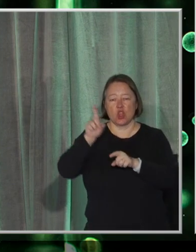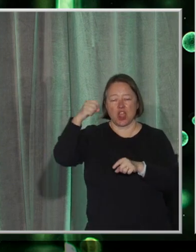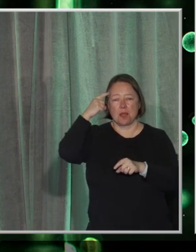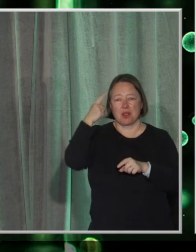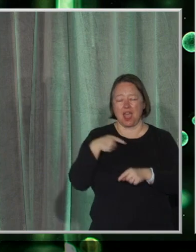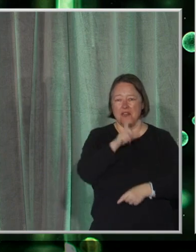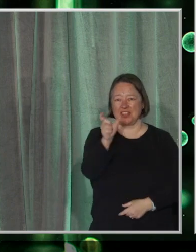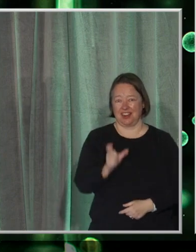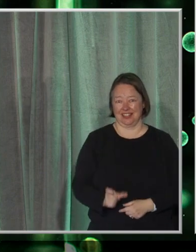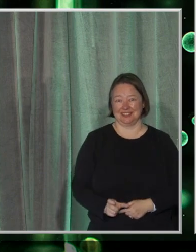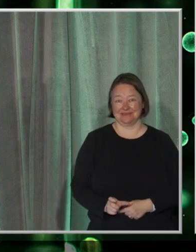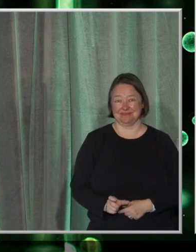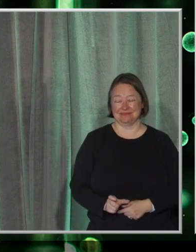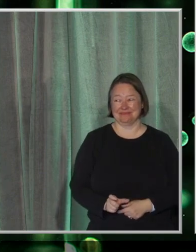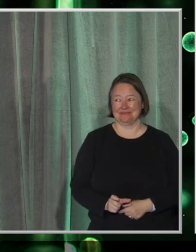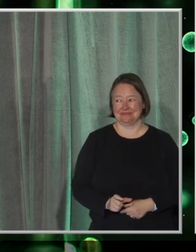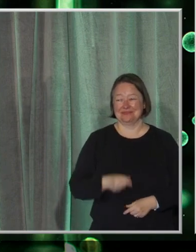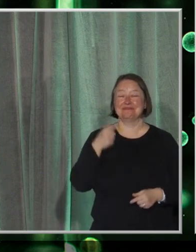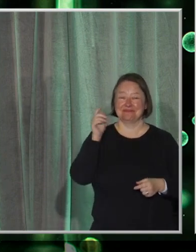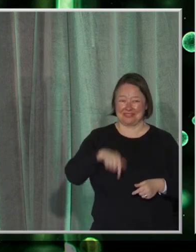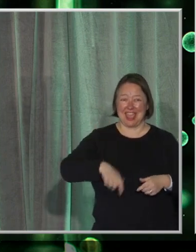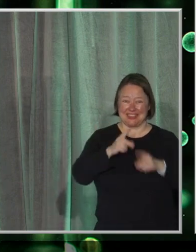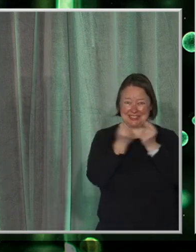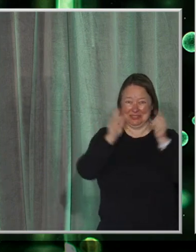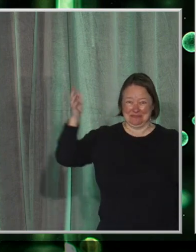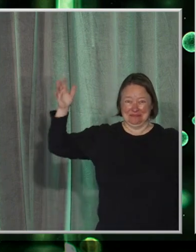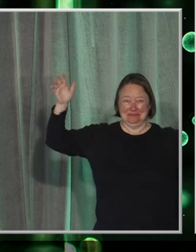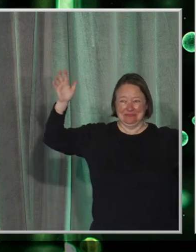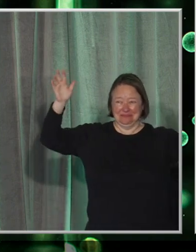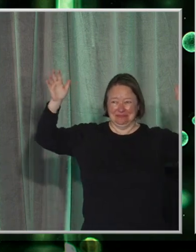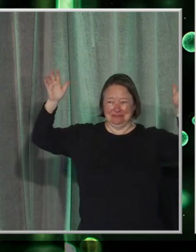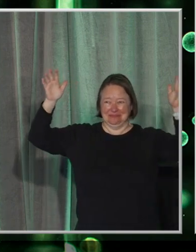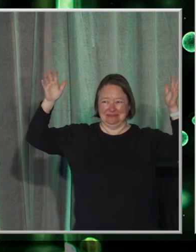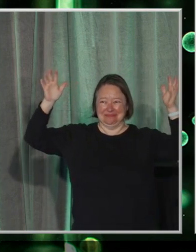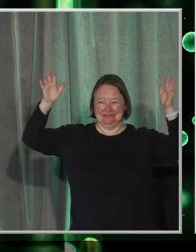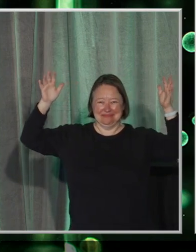Italy. Let's give him a round.